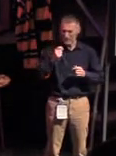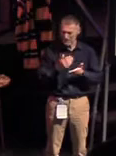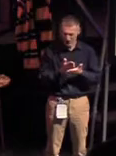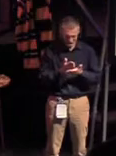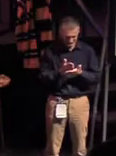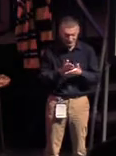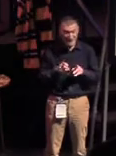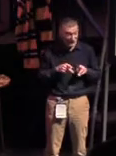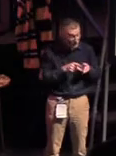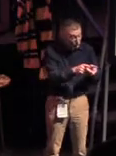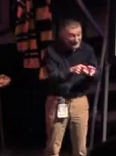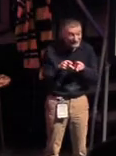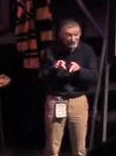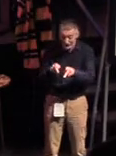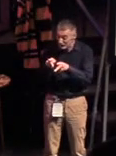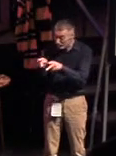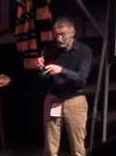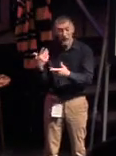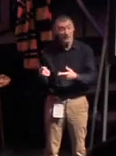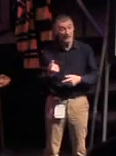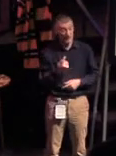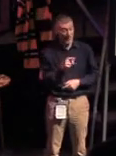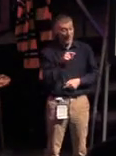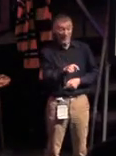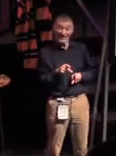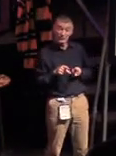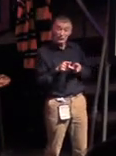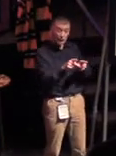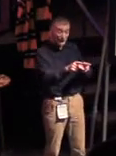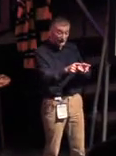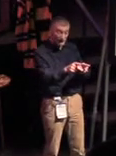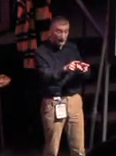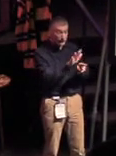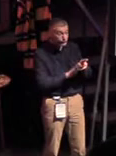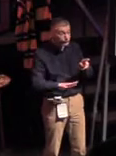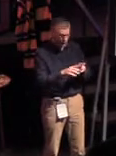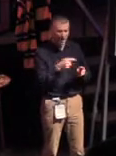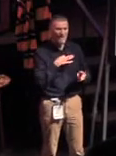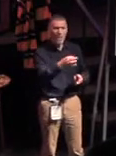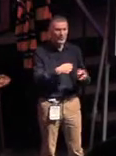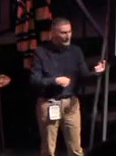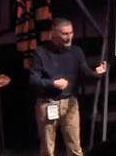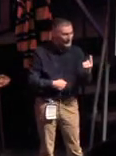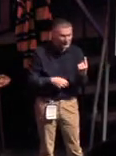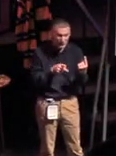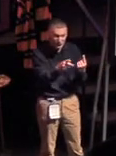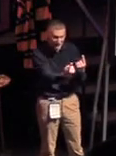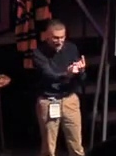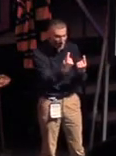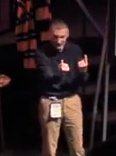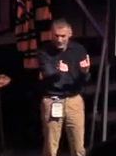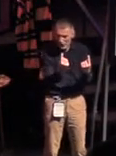city has had at least one person from that street become a volunteer. And what a great asset they are to the